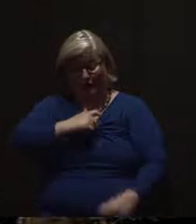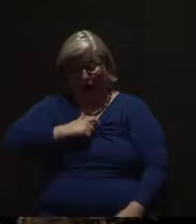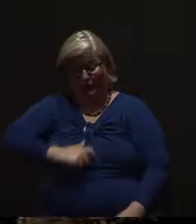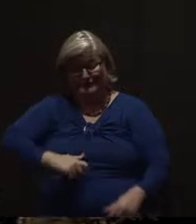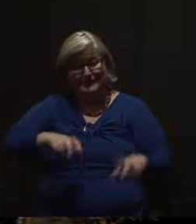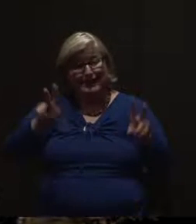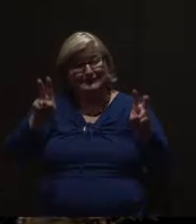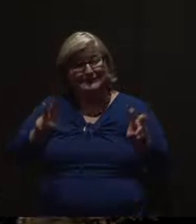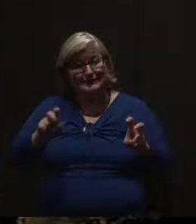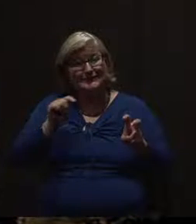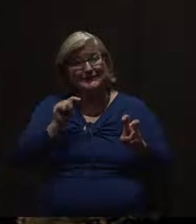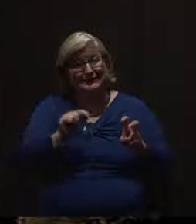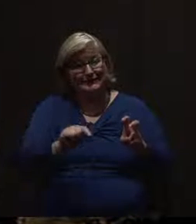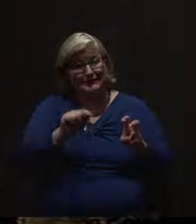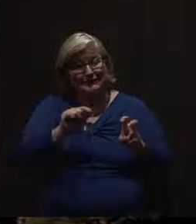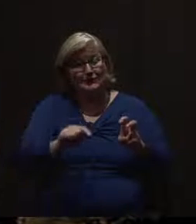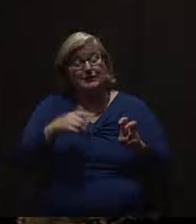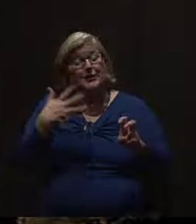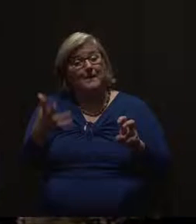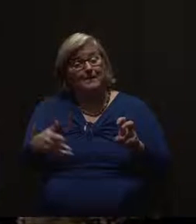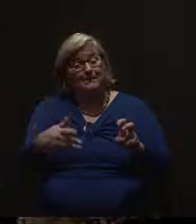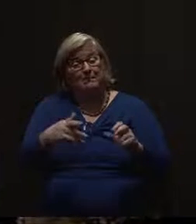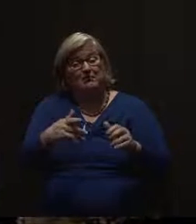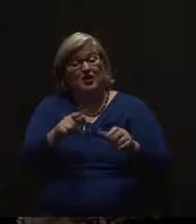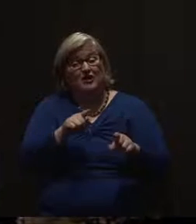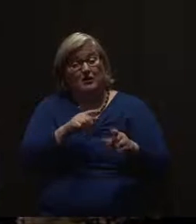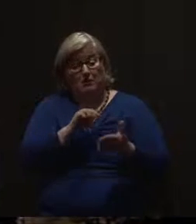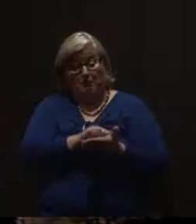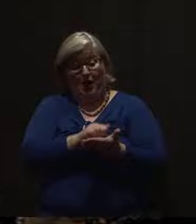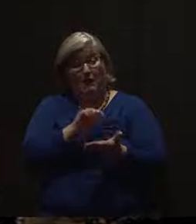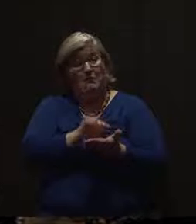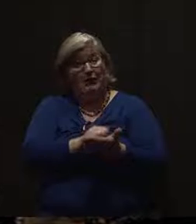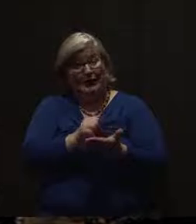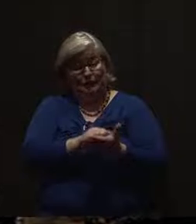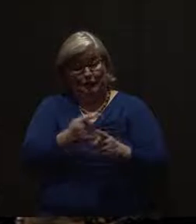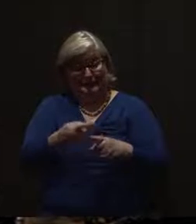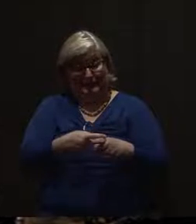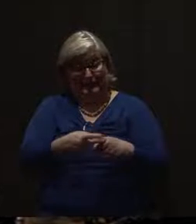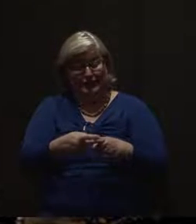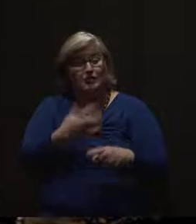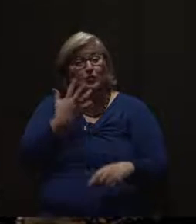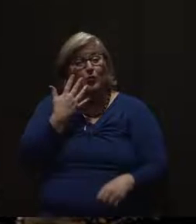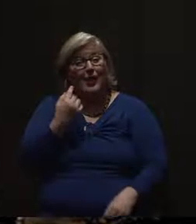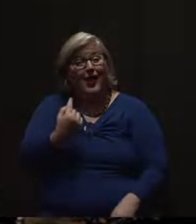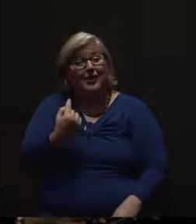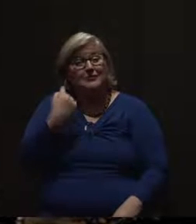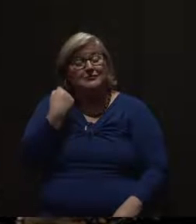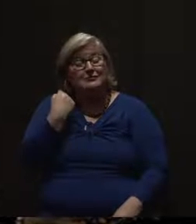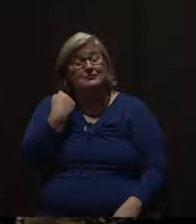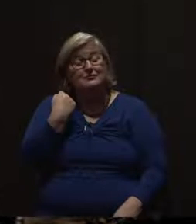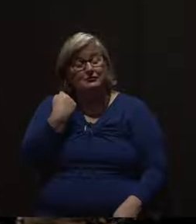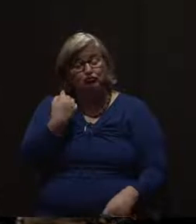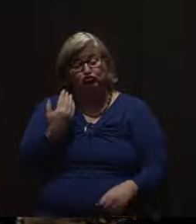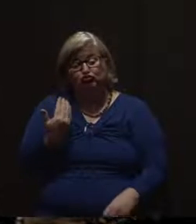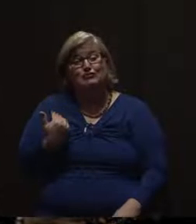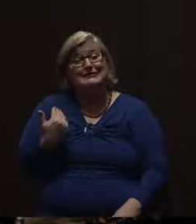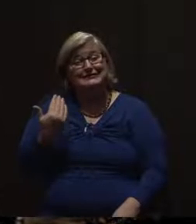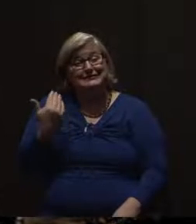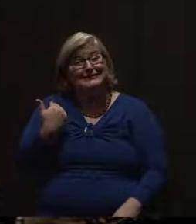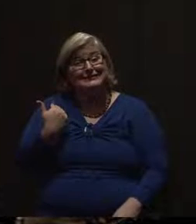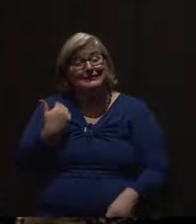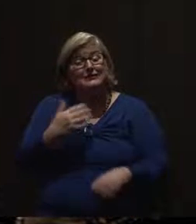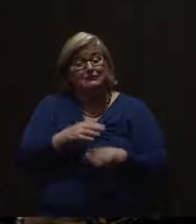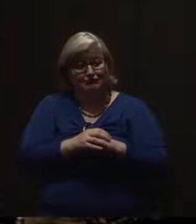shortlisted for the German Book Award and is published in English by Astra House and